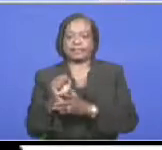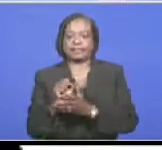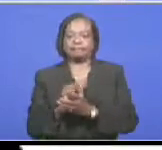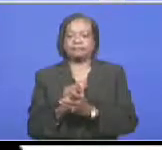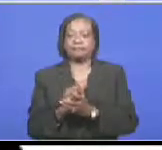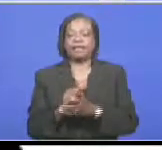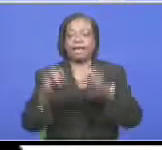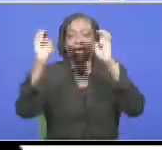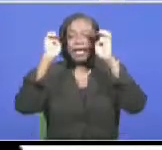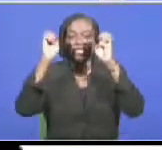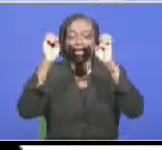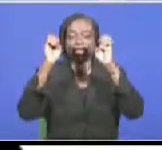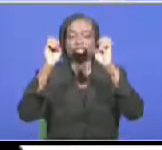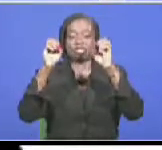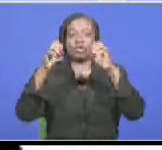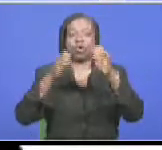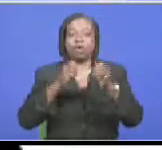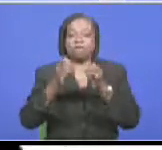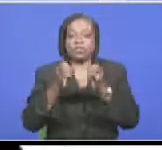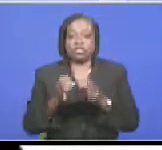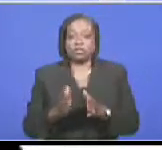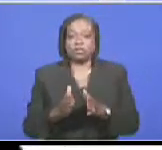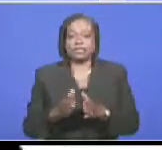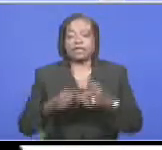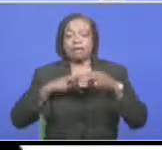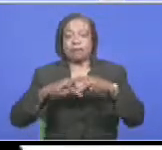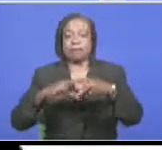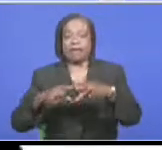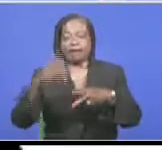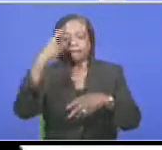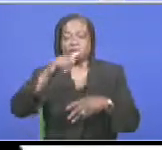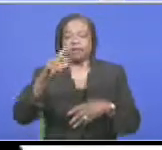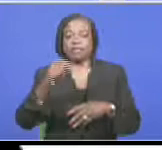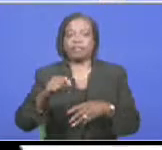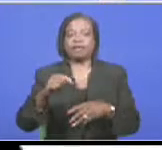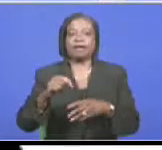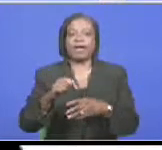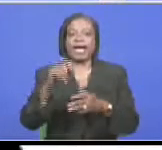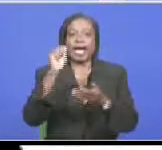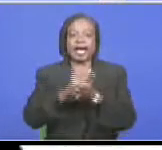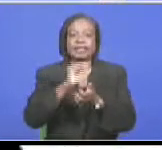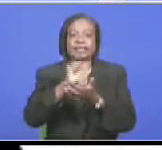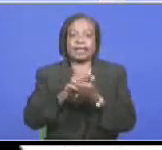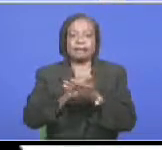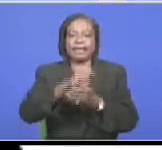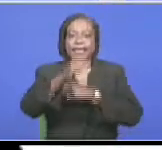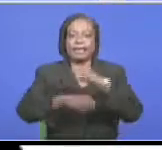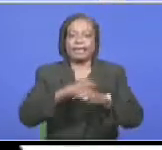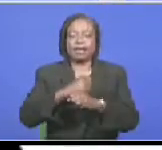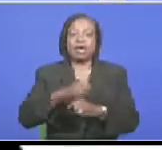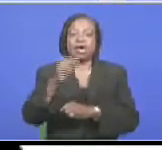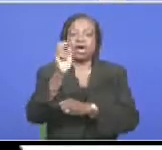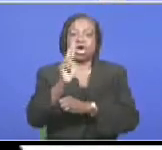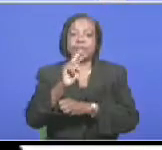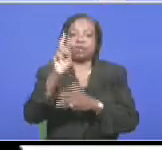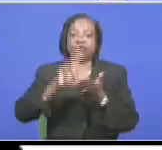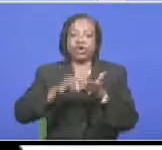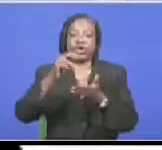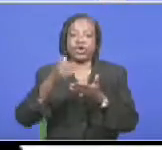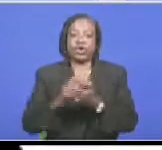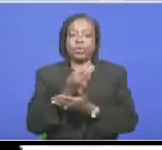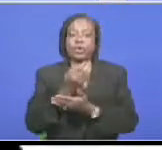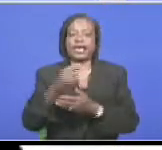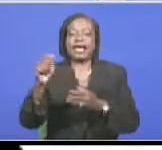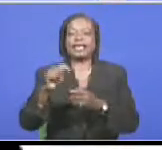Now, as education officials prepare for the new academic year, Urban Renewal is lending a hand. Today, they provided students with a number of